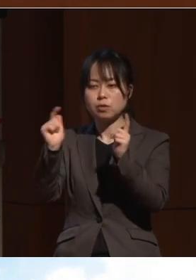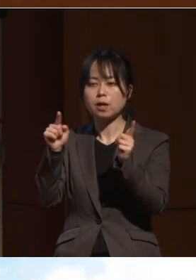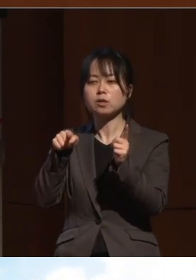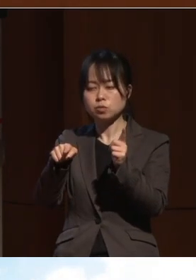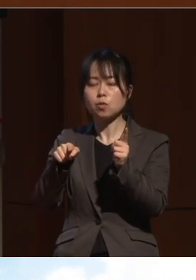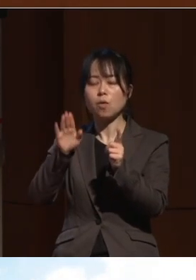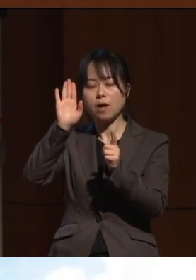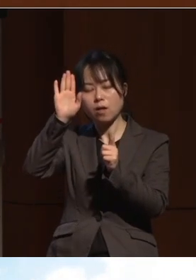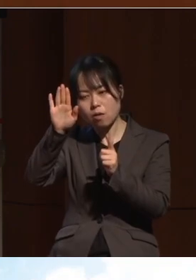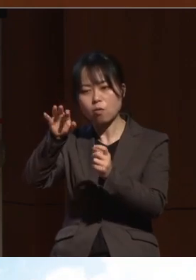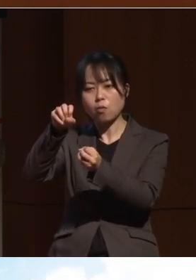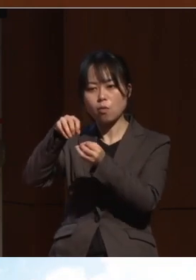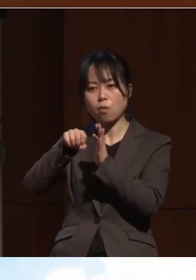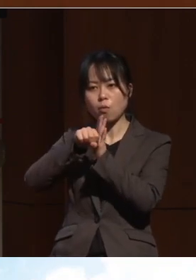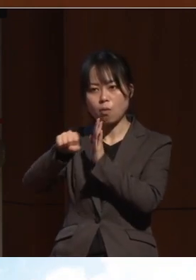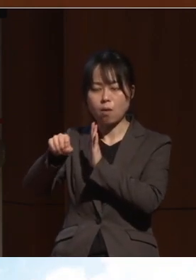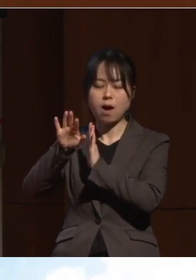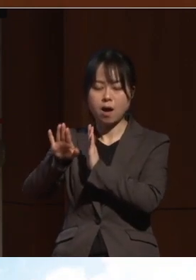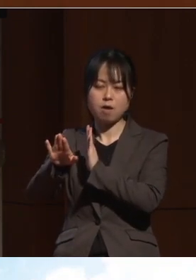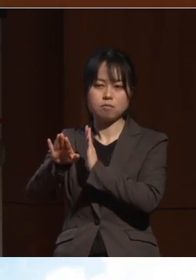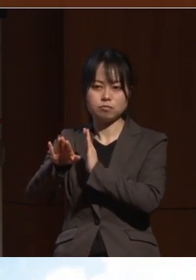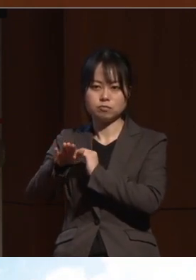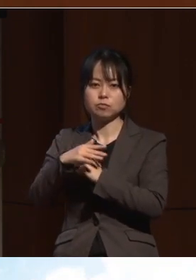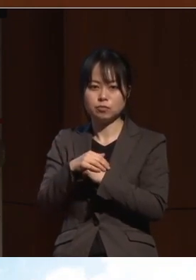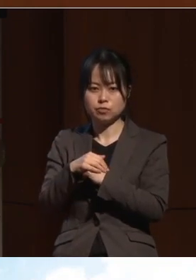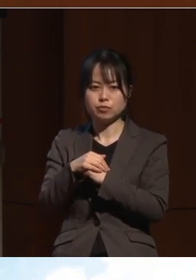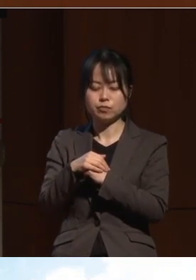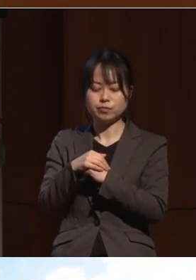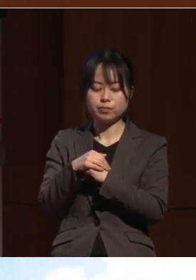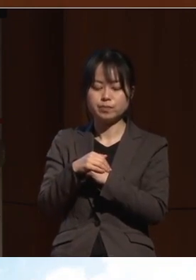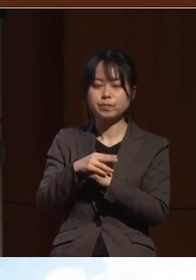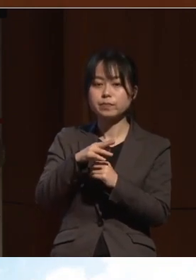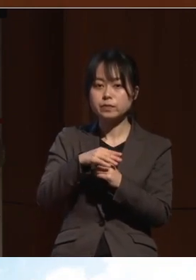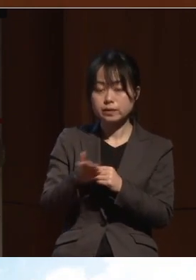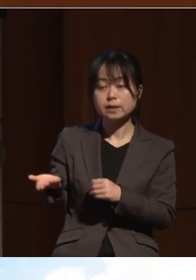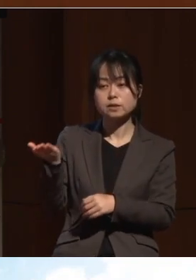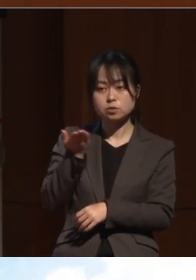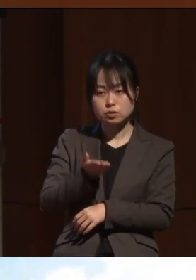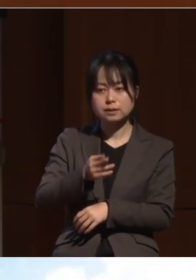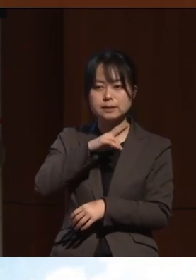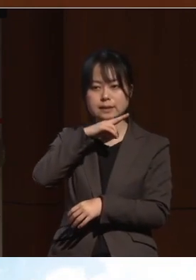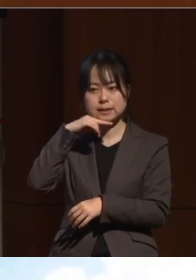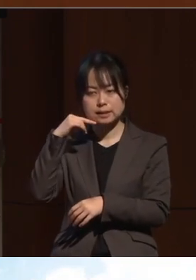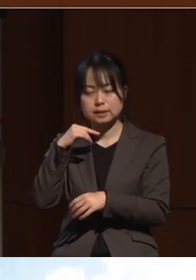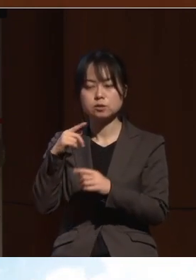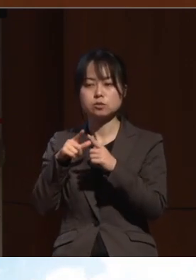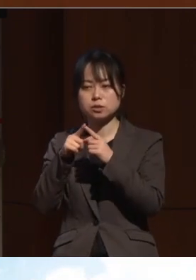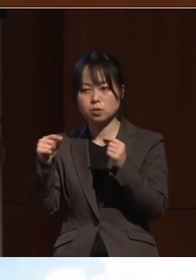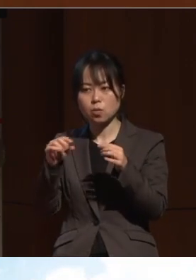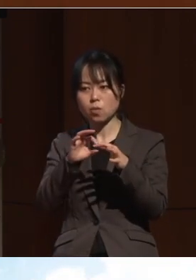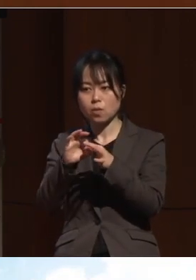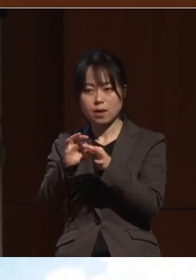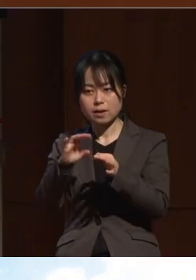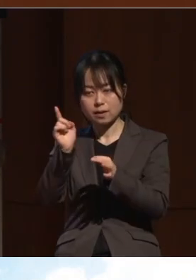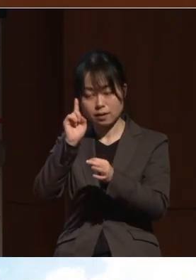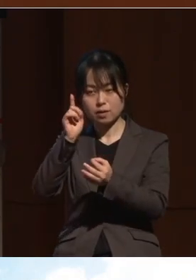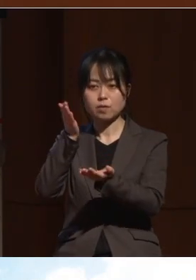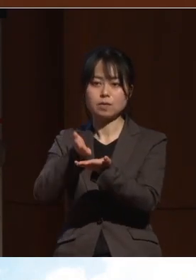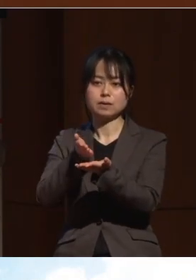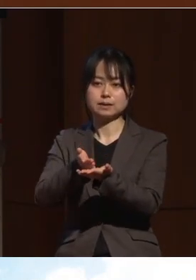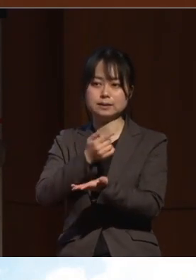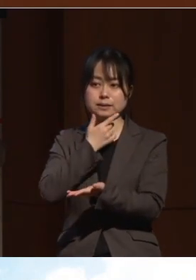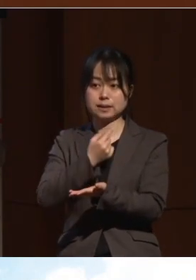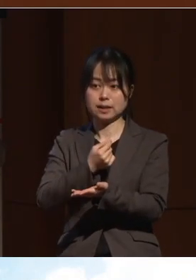A little on the UK's relationship with Japan. Our relationship, I think, has grown further and faster than with any other international partner.